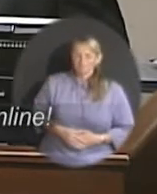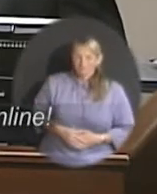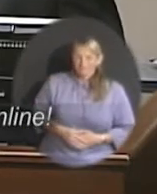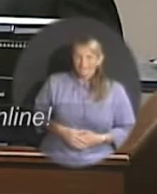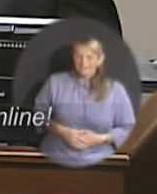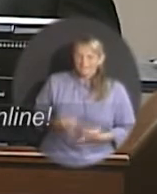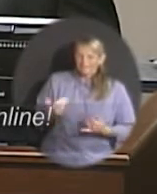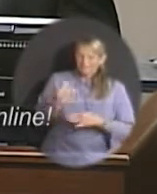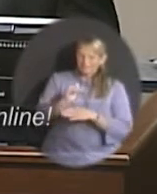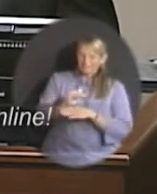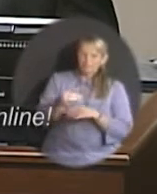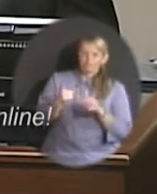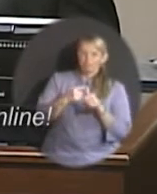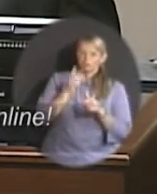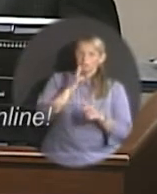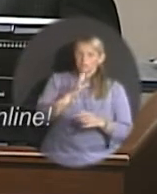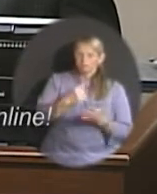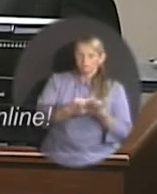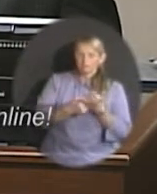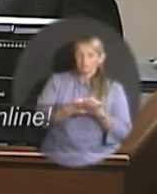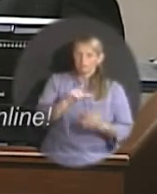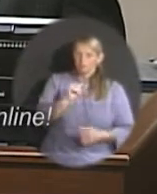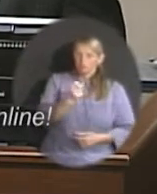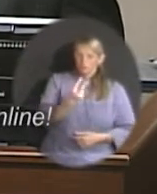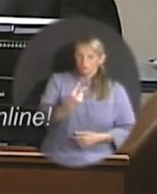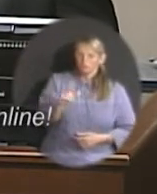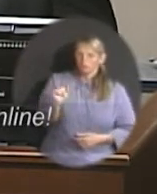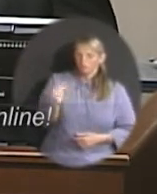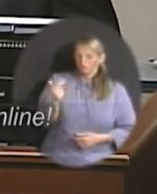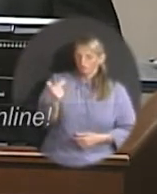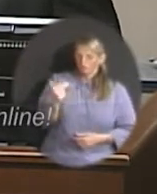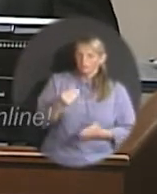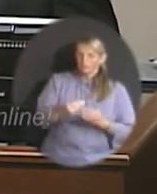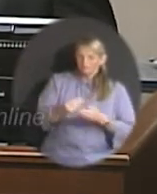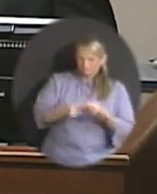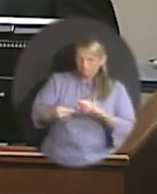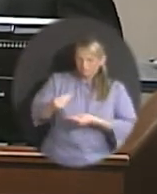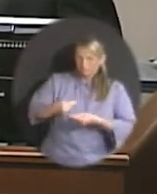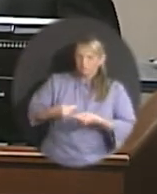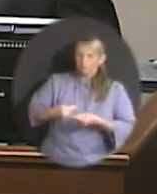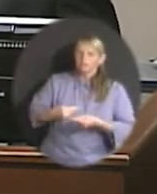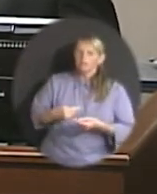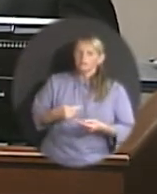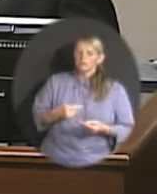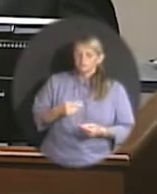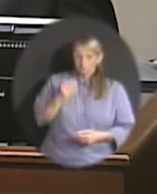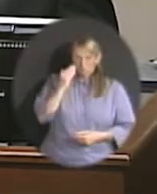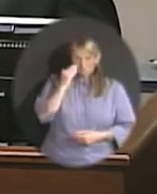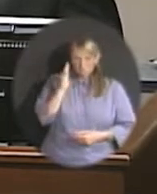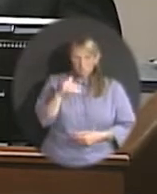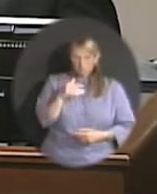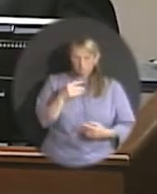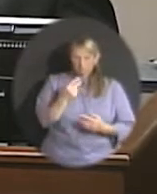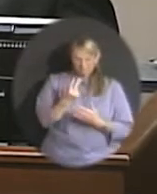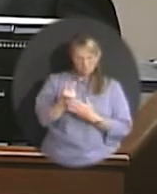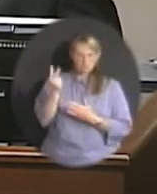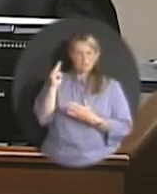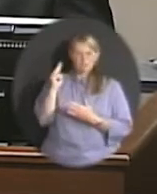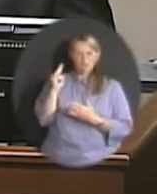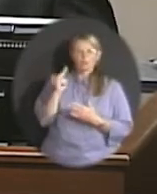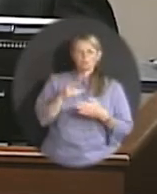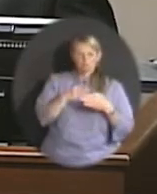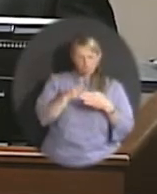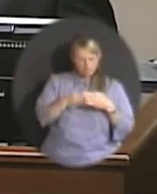discuss preliminarily our 2012-13 budget. We've been working, as you know, just 2 weeks ago, closed down the